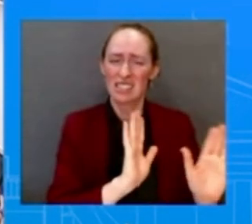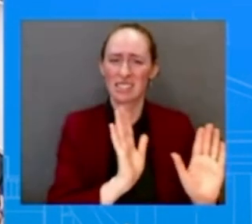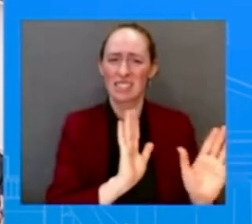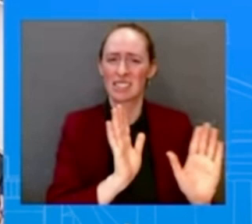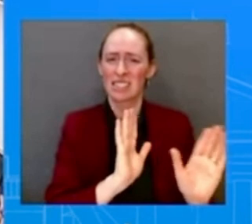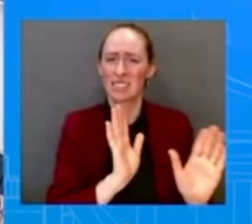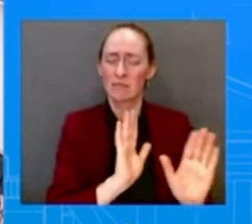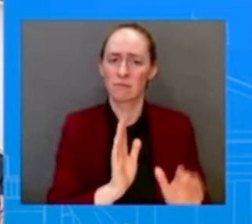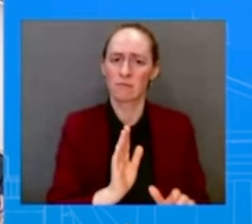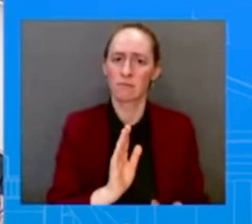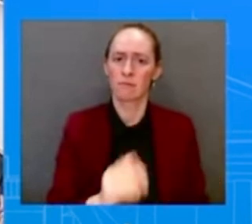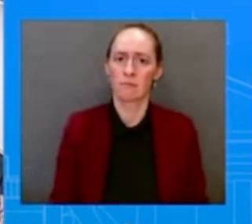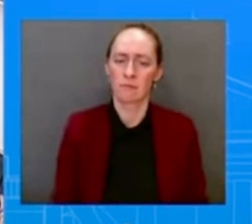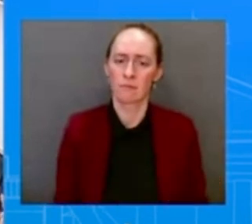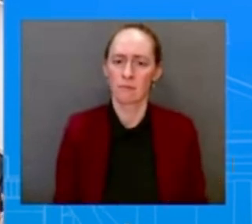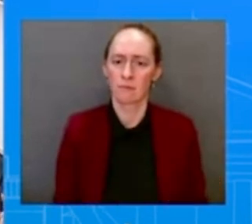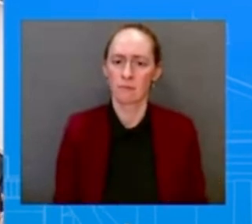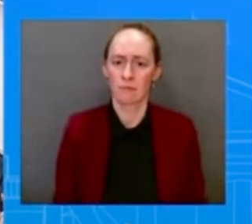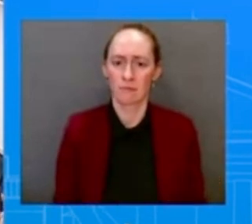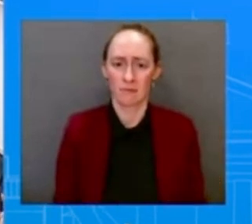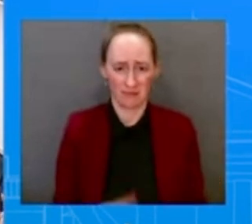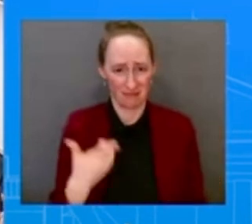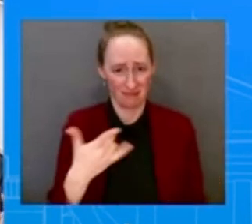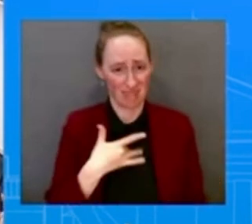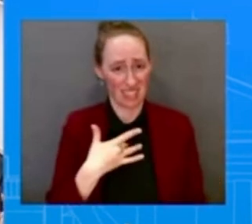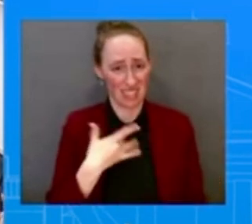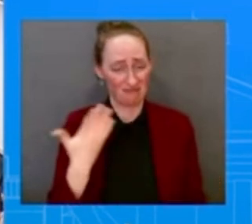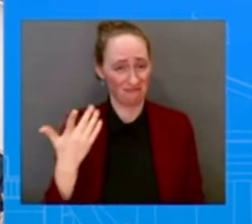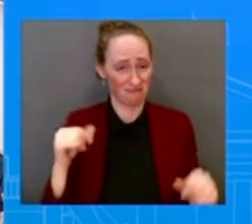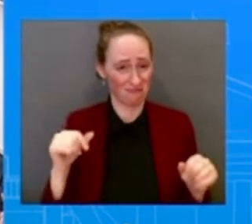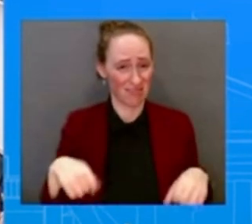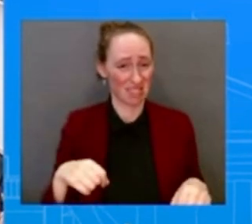war or convince President Putin?